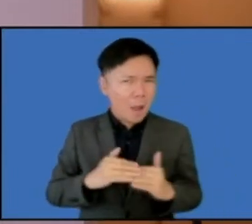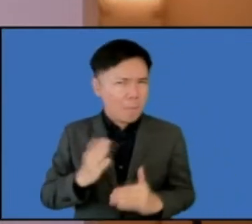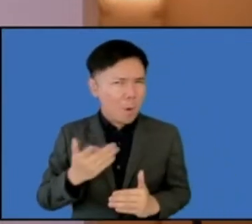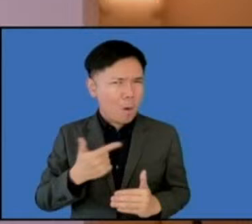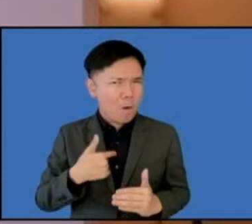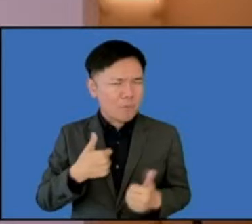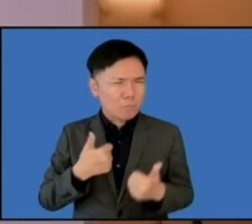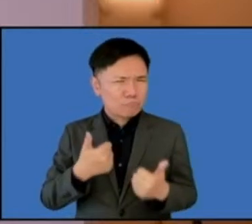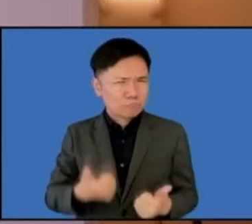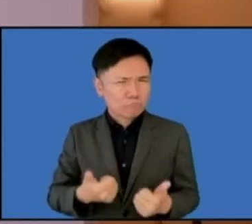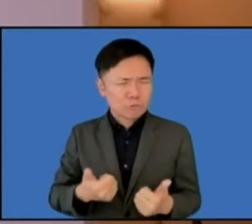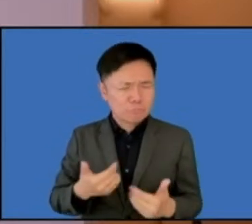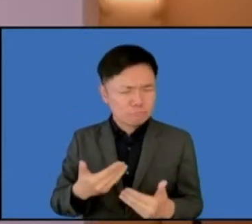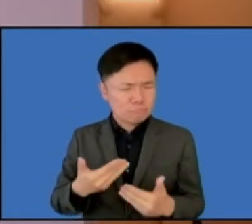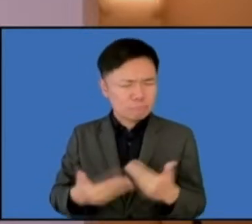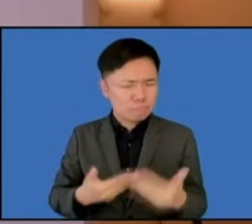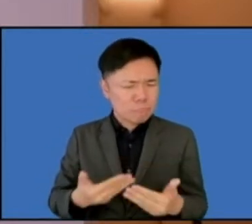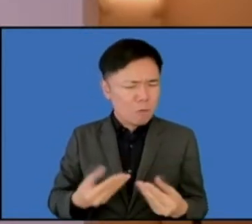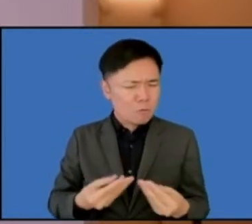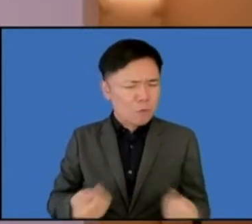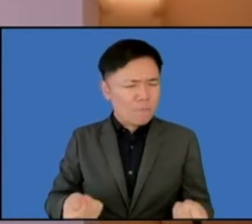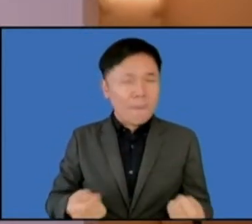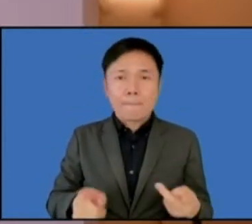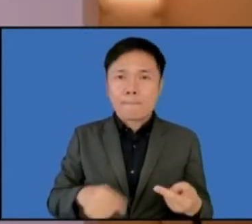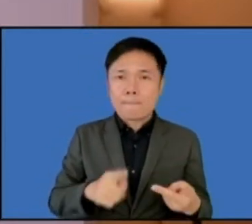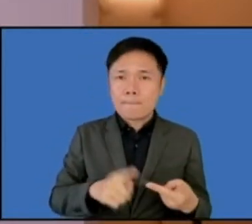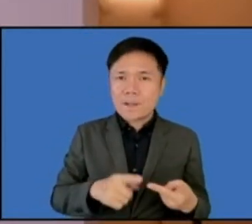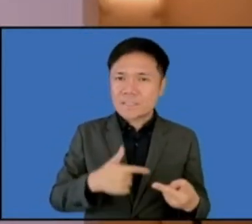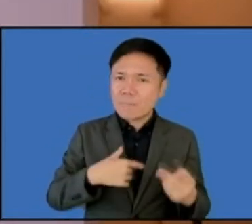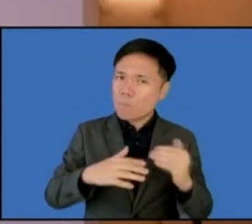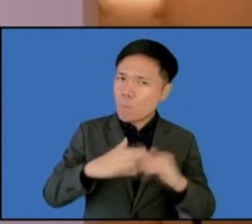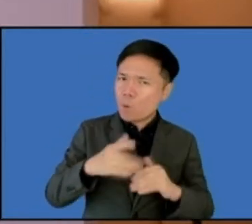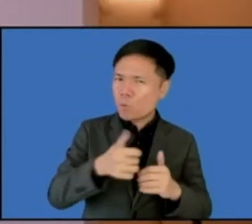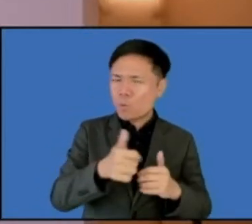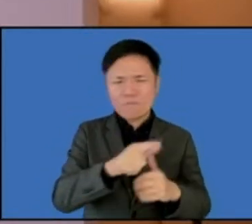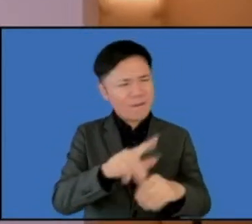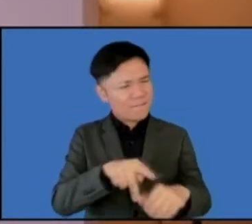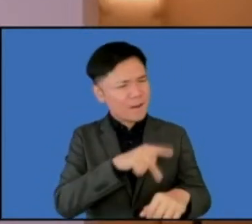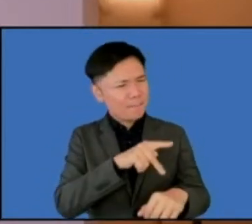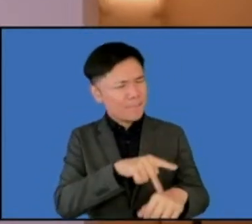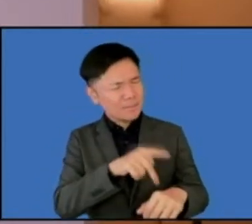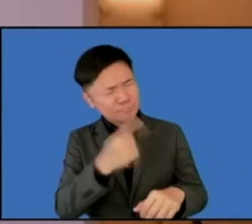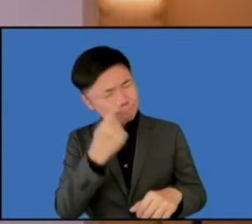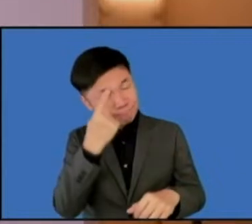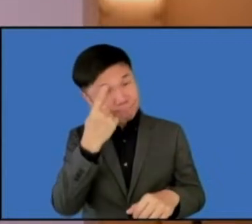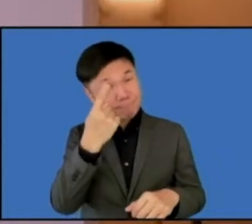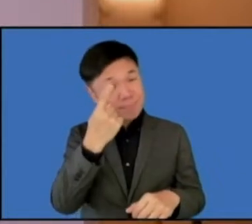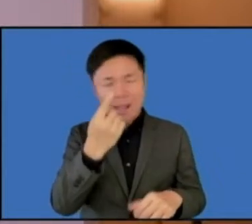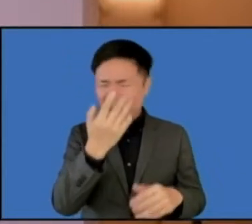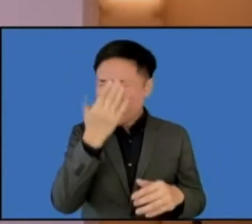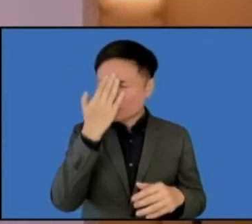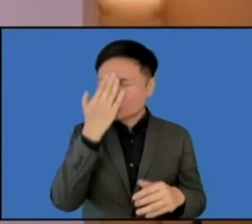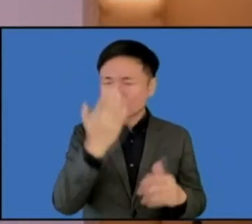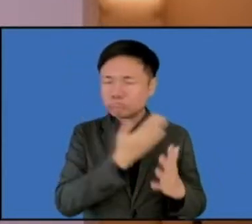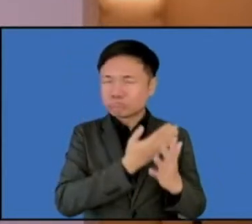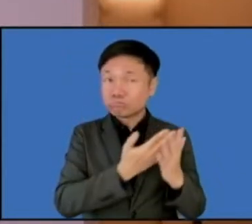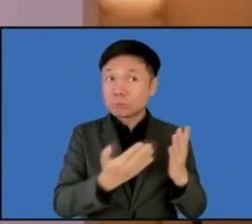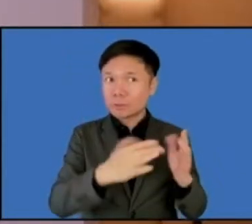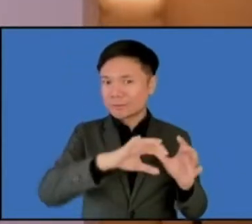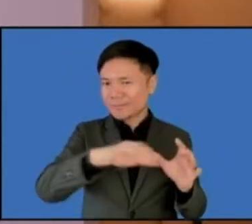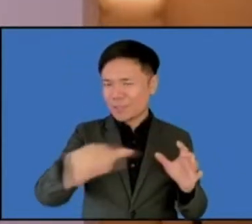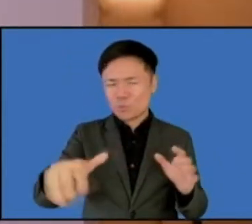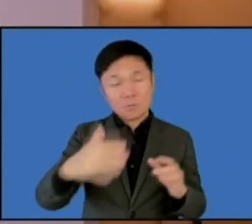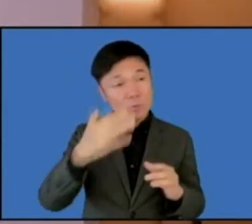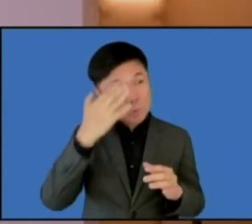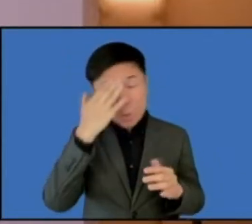good practices that you can refer to, both from Philippines, but I know that you have knowledge of other countries. Over to